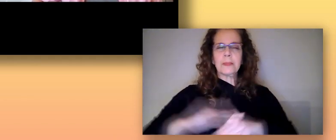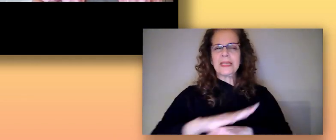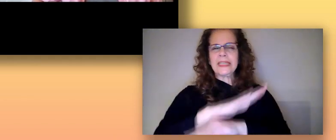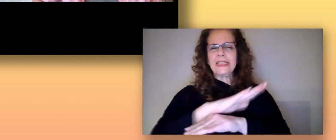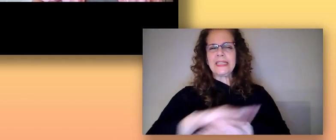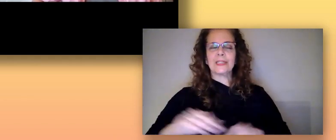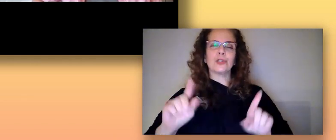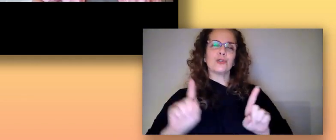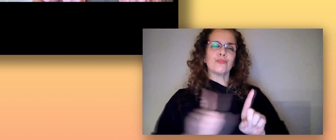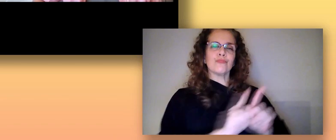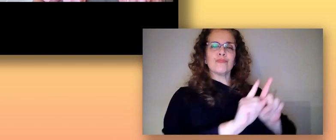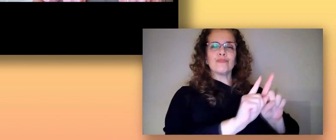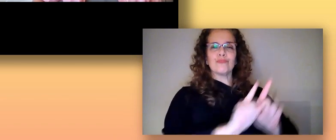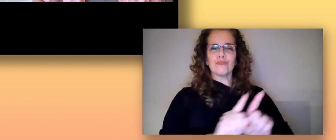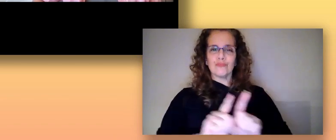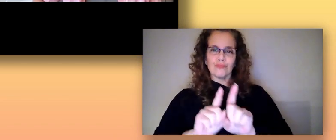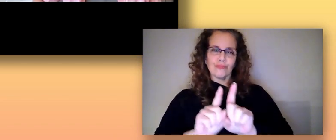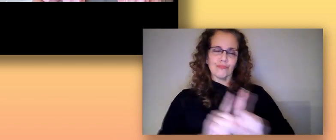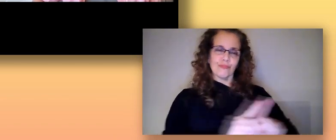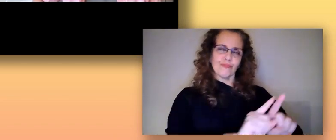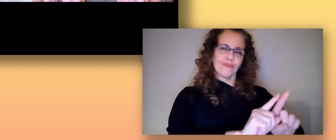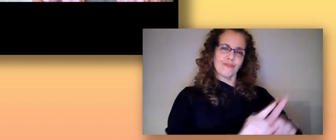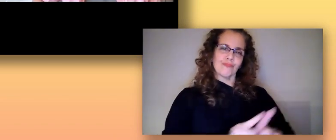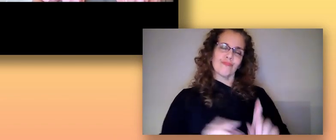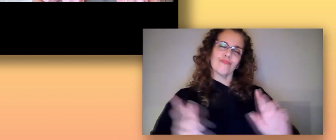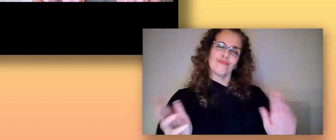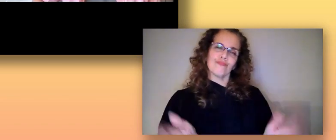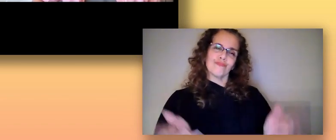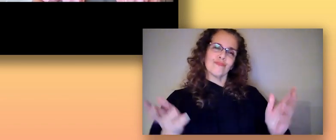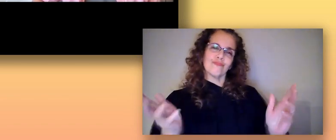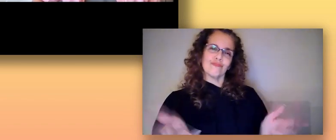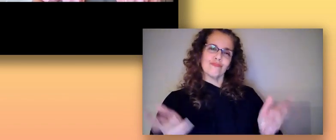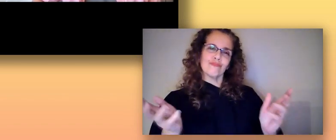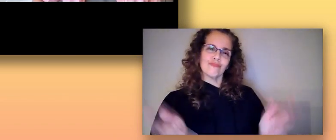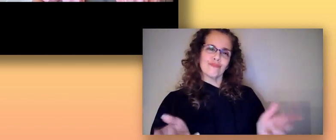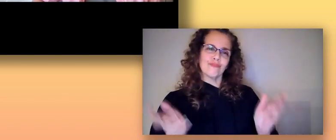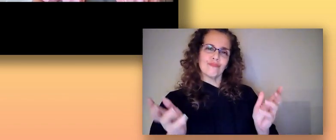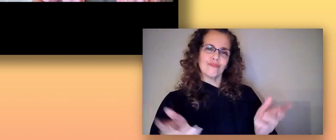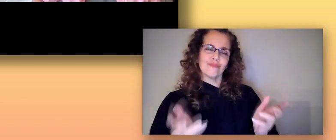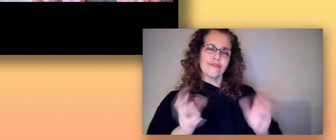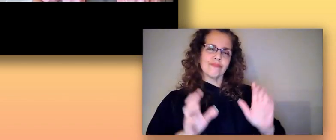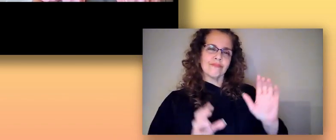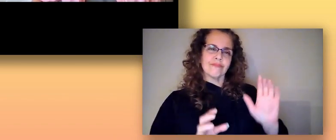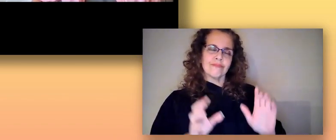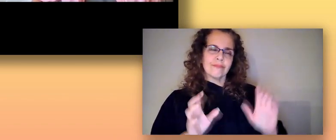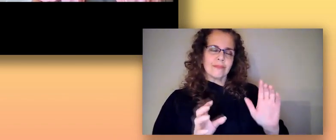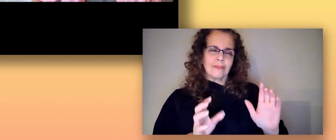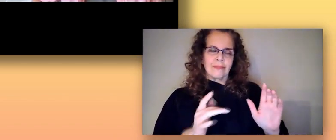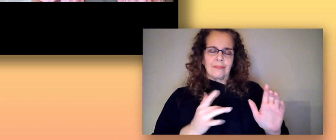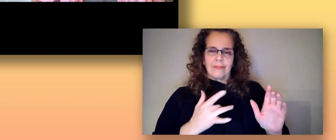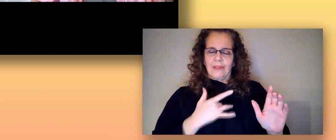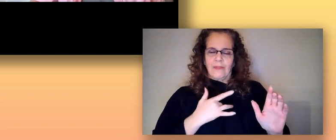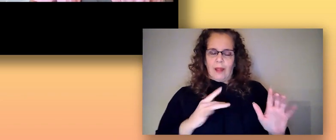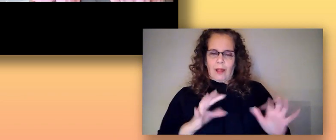about their families, realizing that the spark and chemistry between them is undeniably strong.